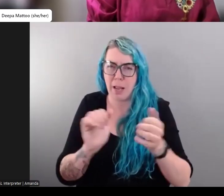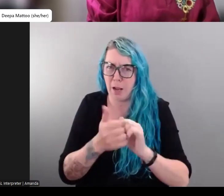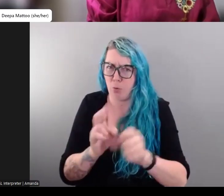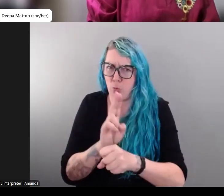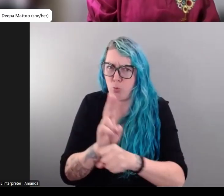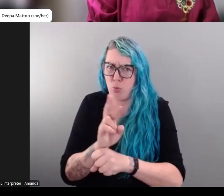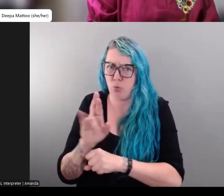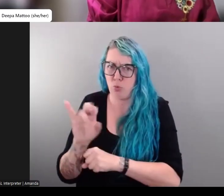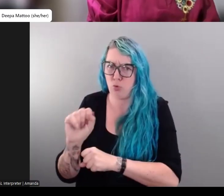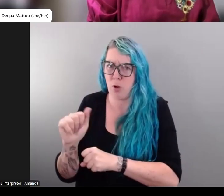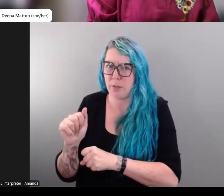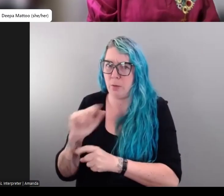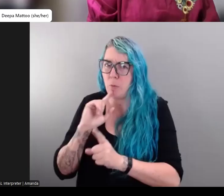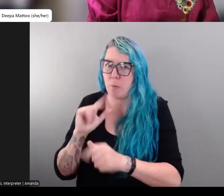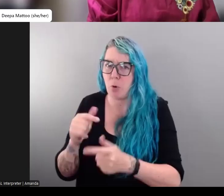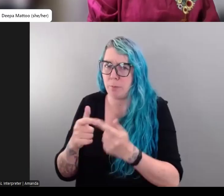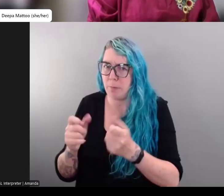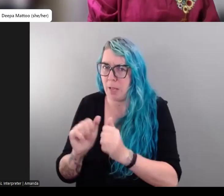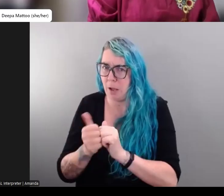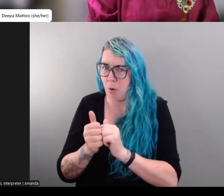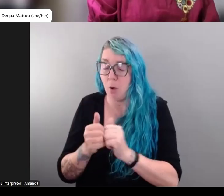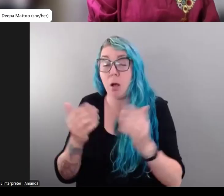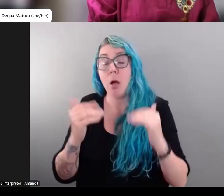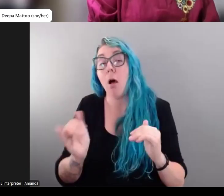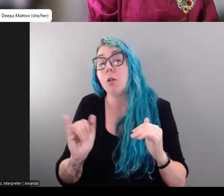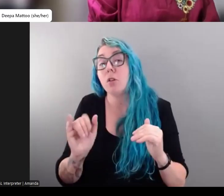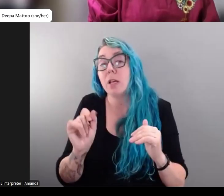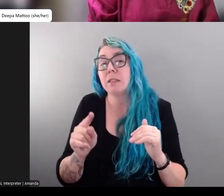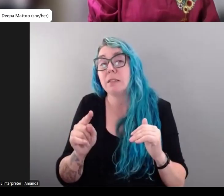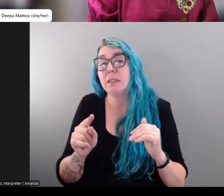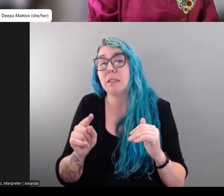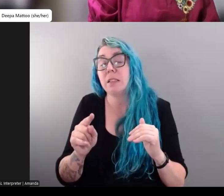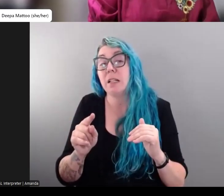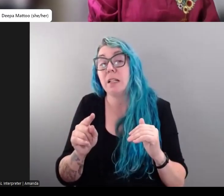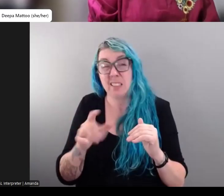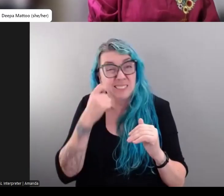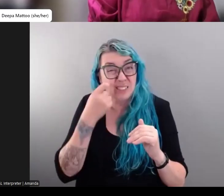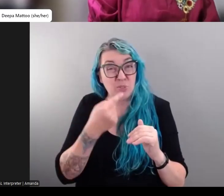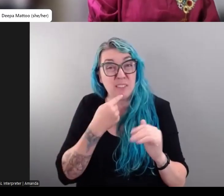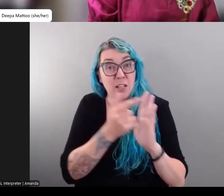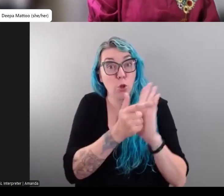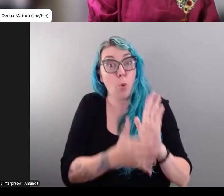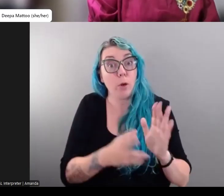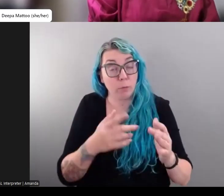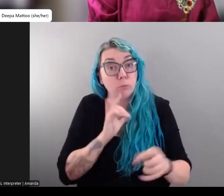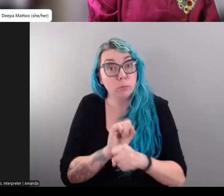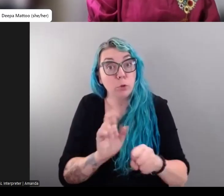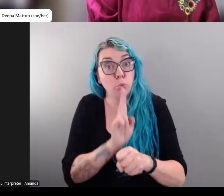here, the person is asking, is it possible to share the name of the case where the tool was introduced in court?